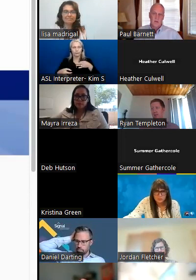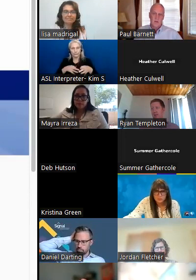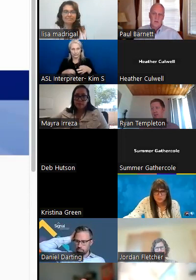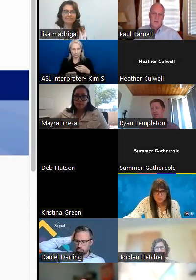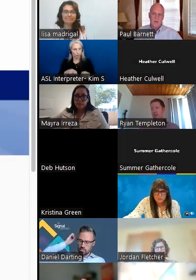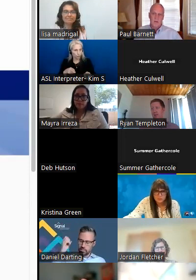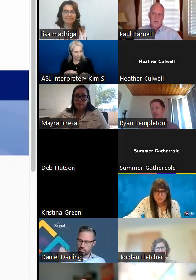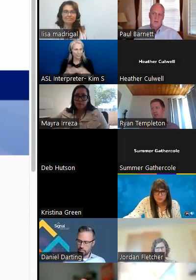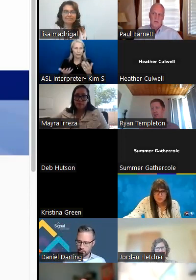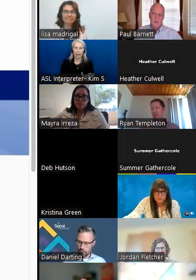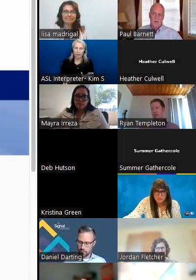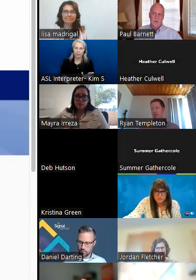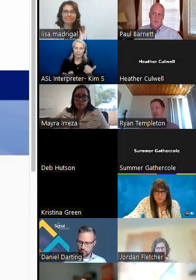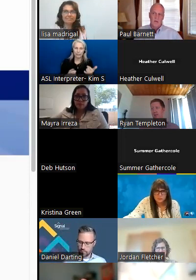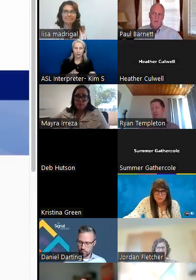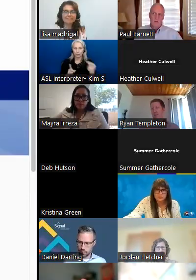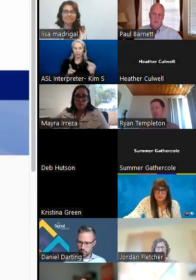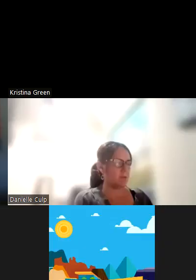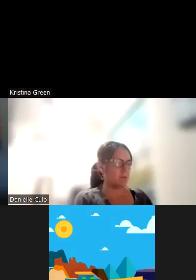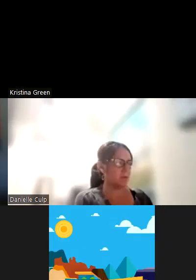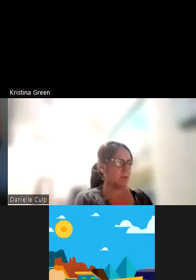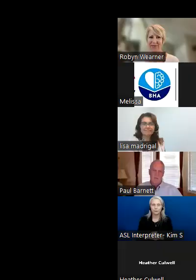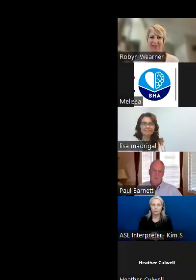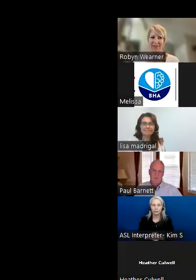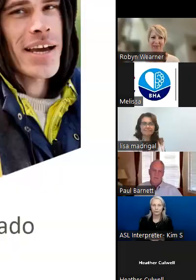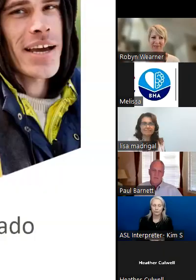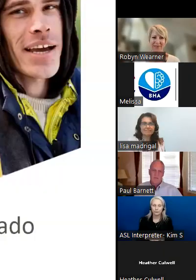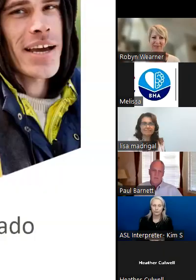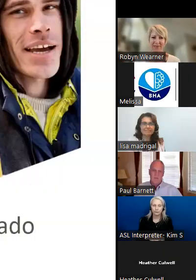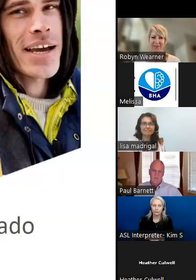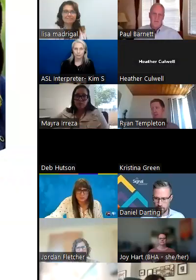back to the slides.